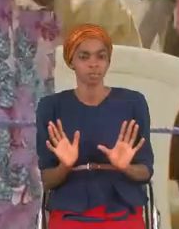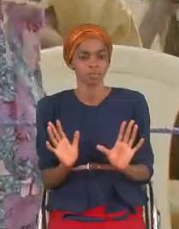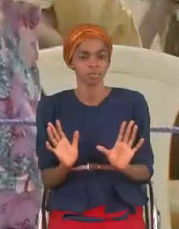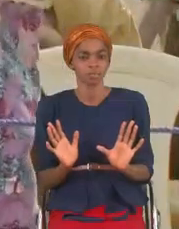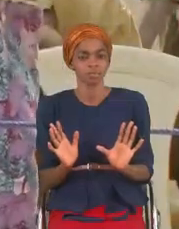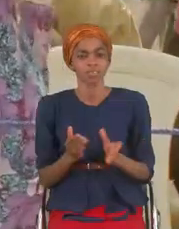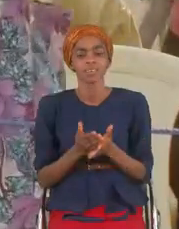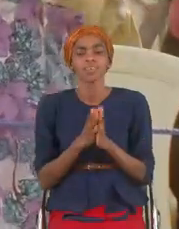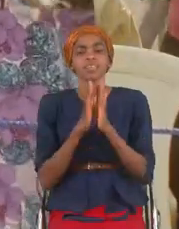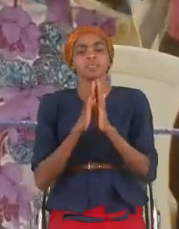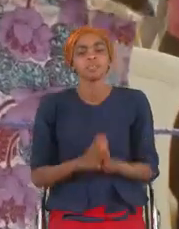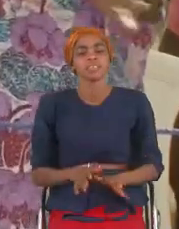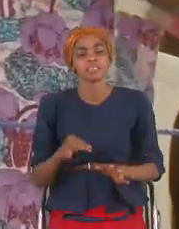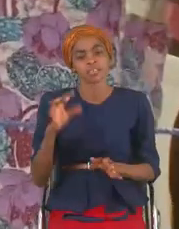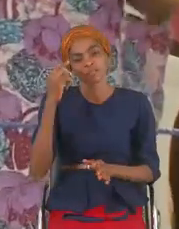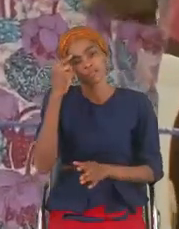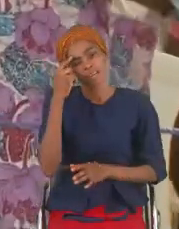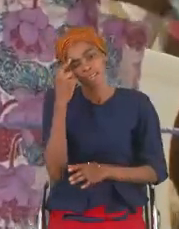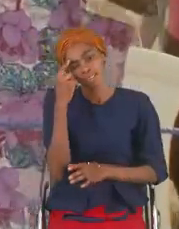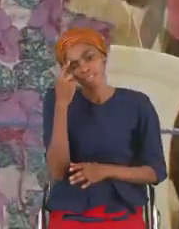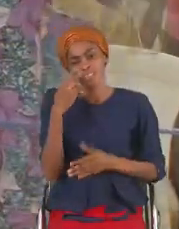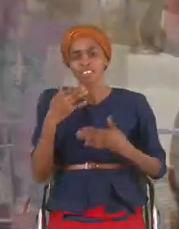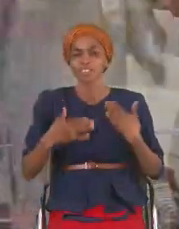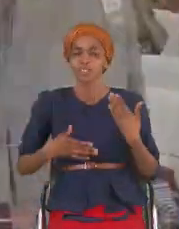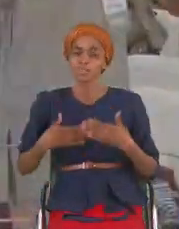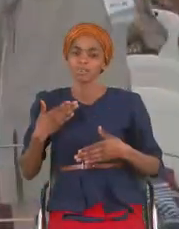the peace of mind, joy,